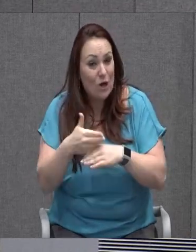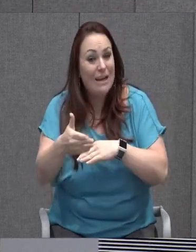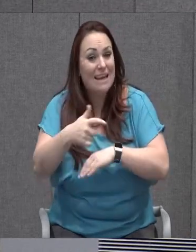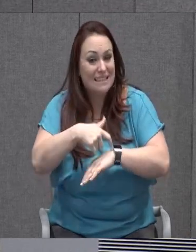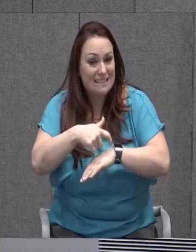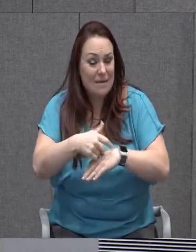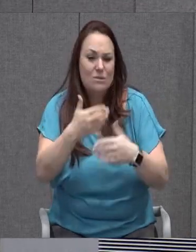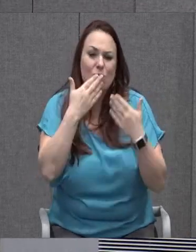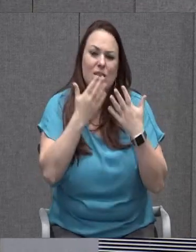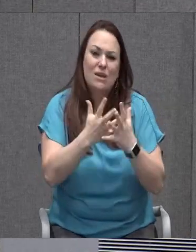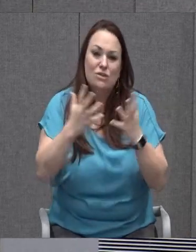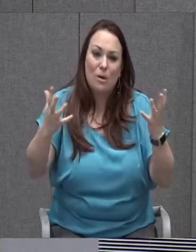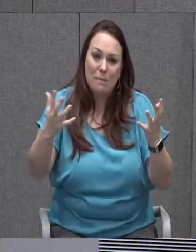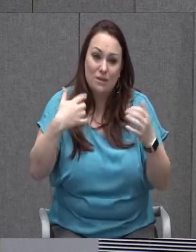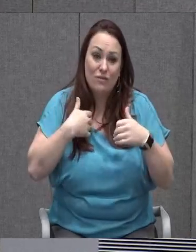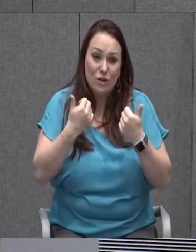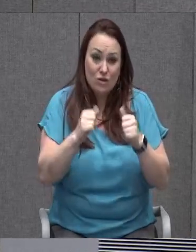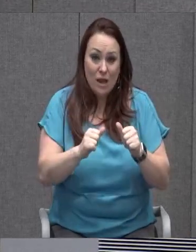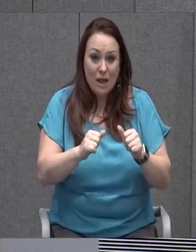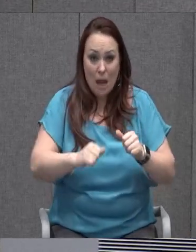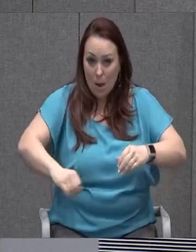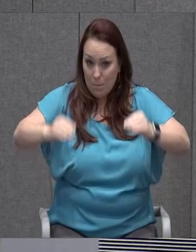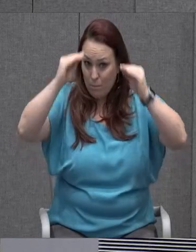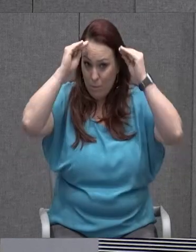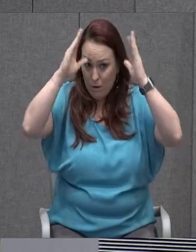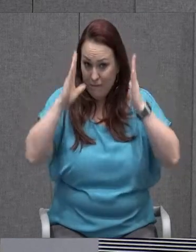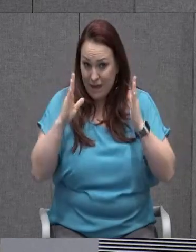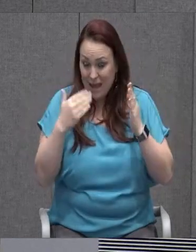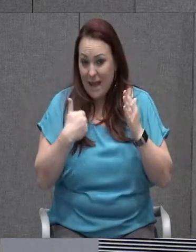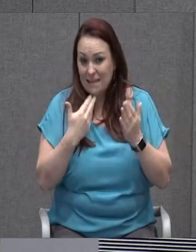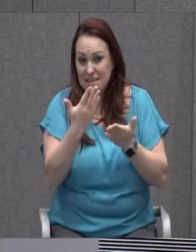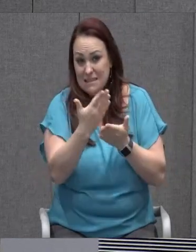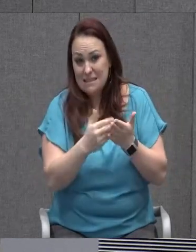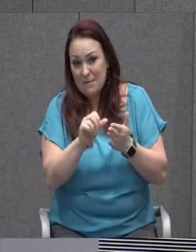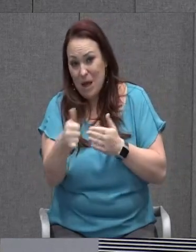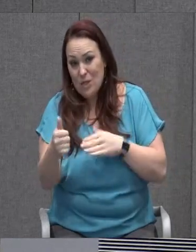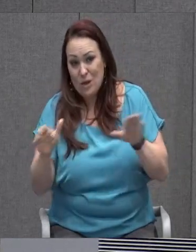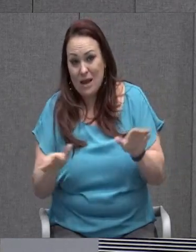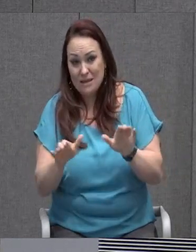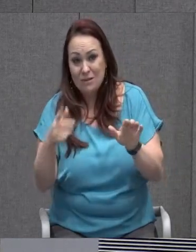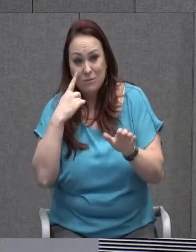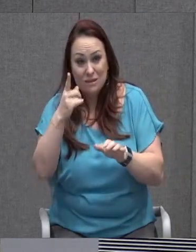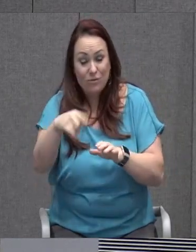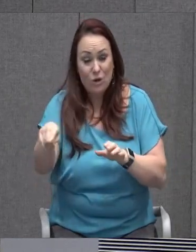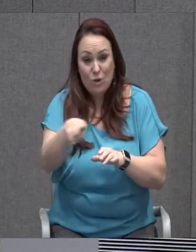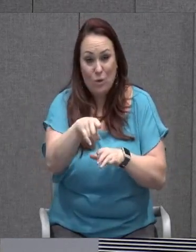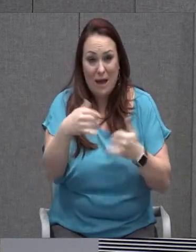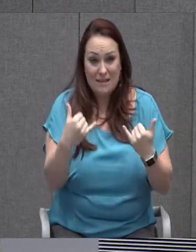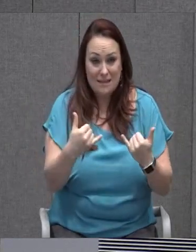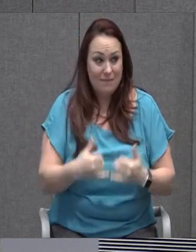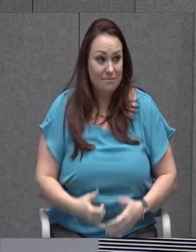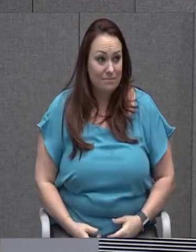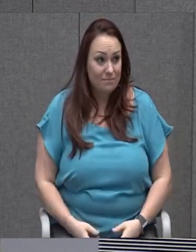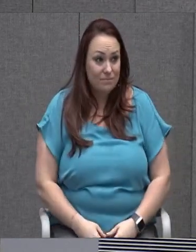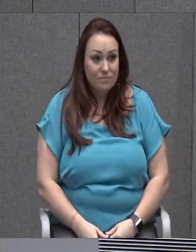this. Profe has another couple of activities for you now. All right. Ok, muchachos,